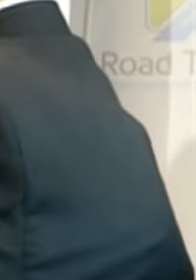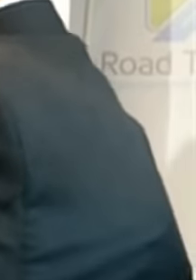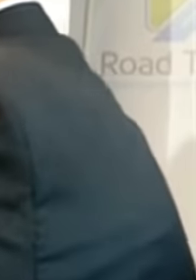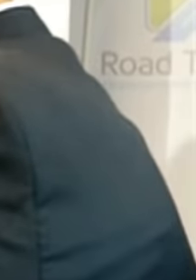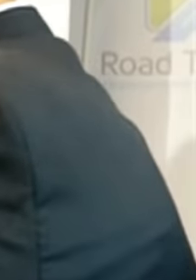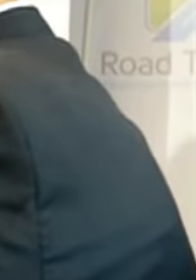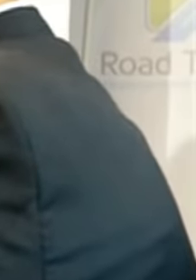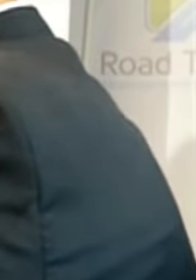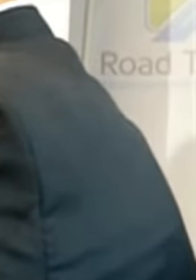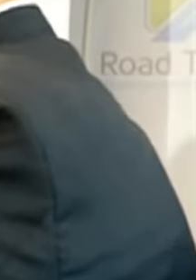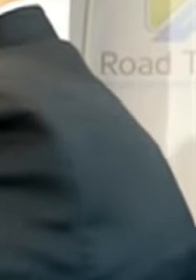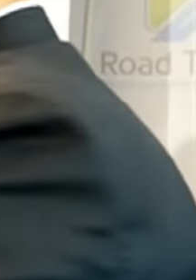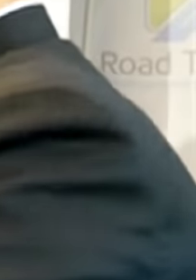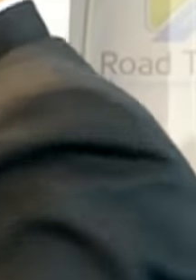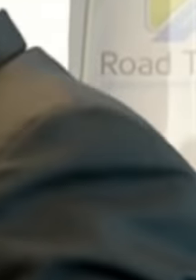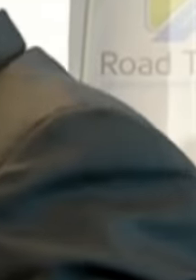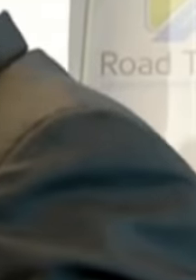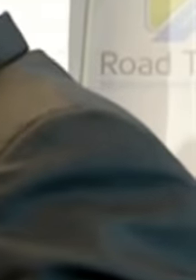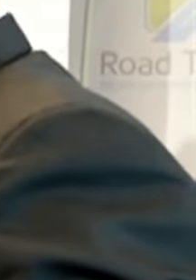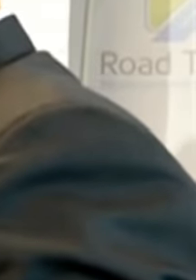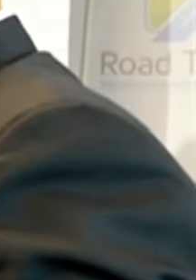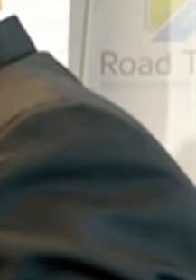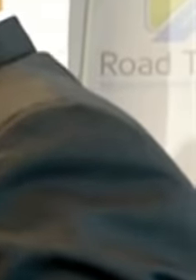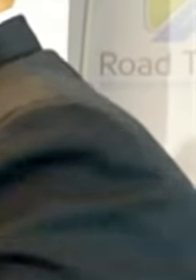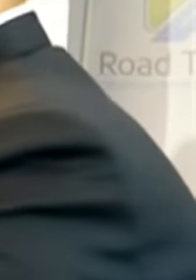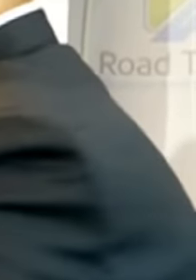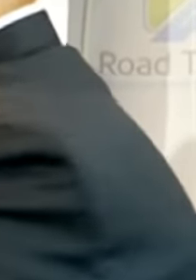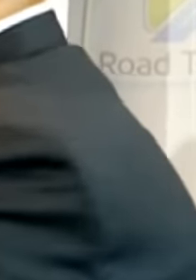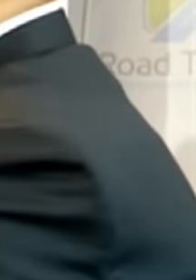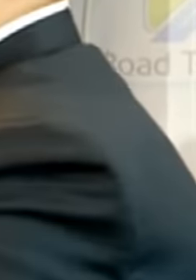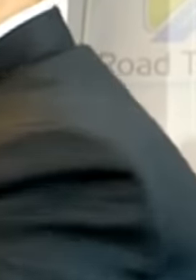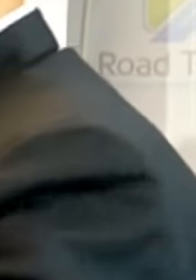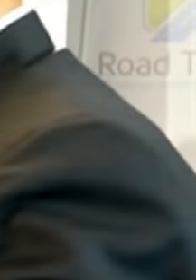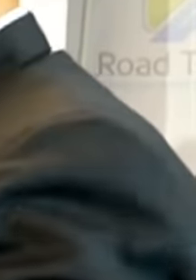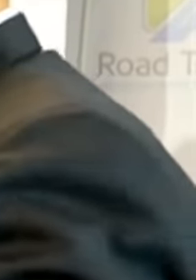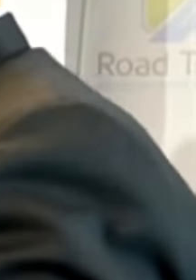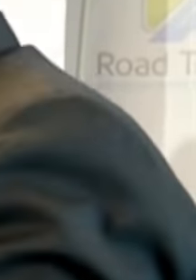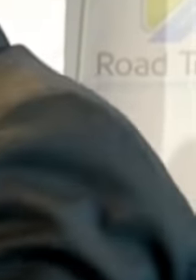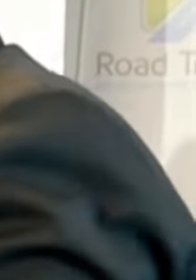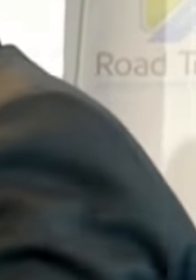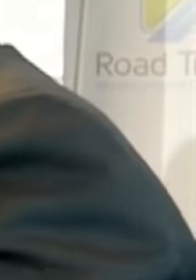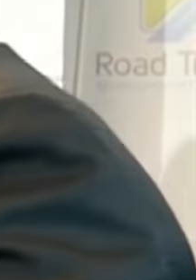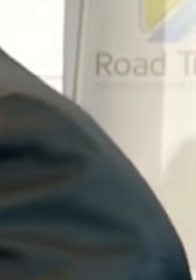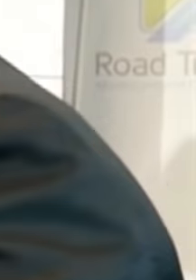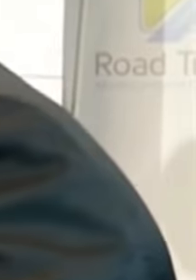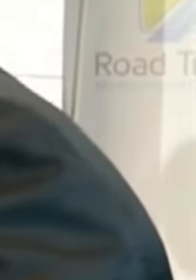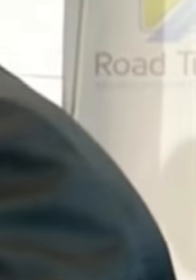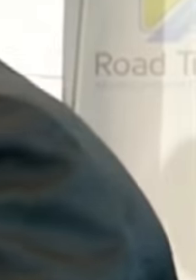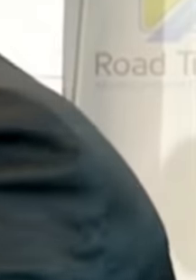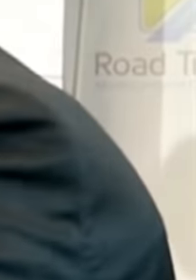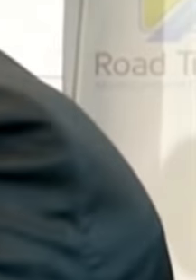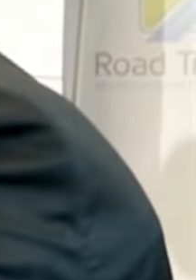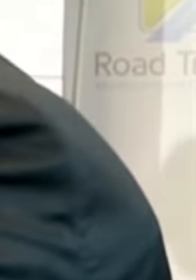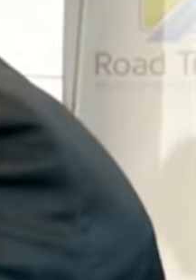between what we used to do and what we have now introduced. That takes completely, even to a larger extent,